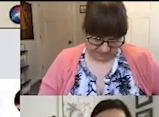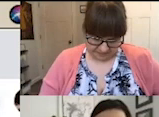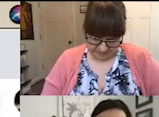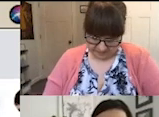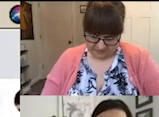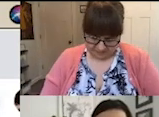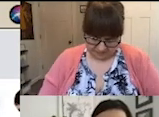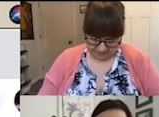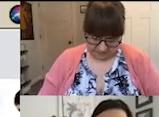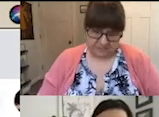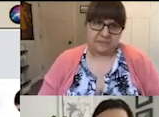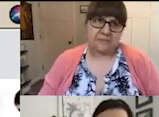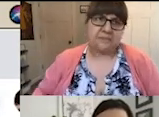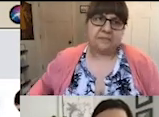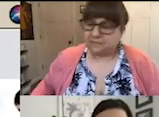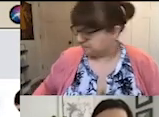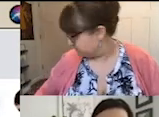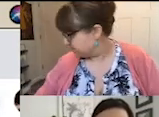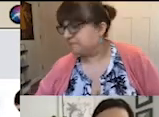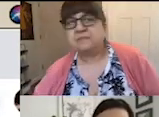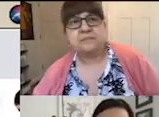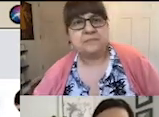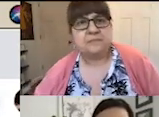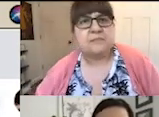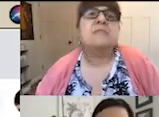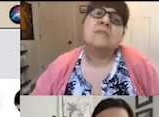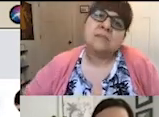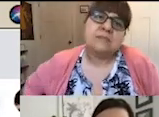what I do looks like it is DEI work.